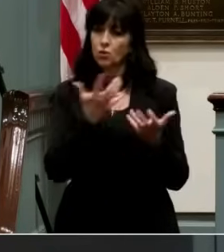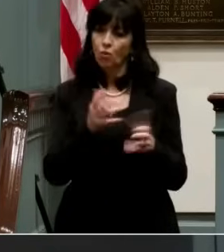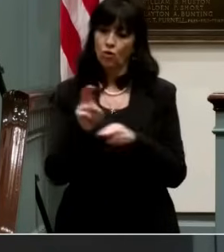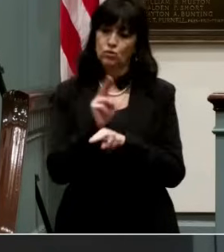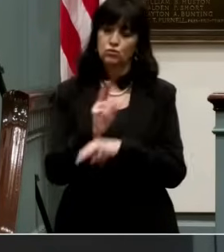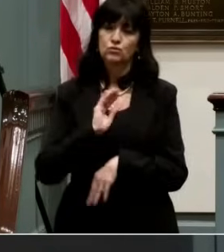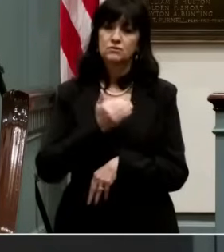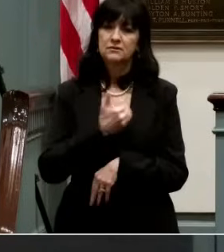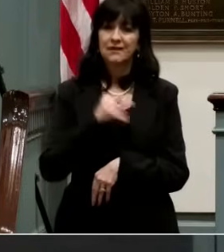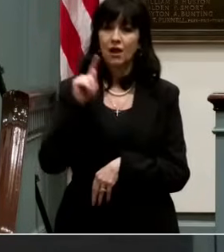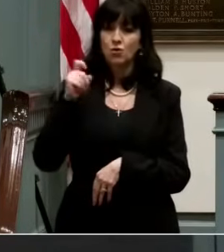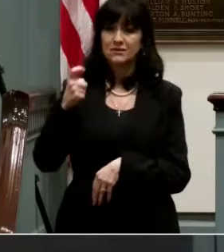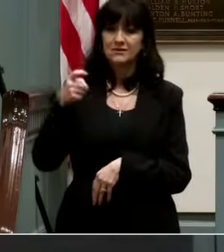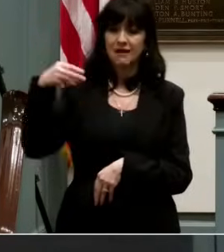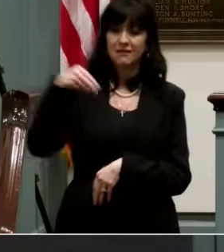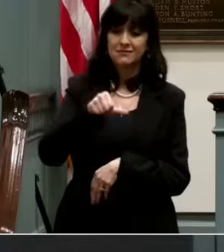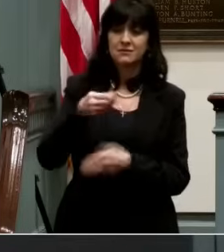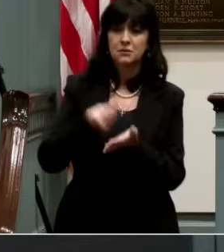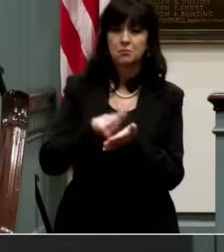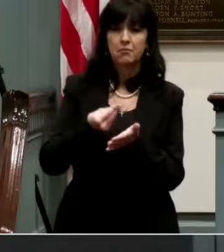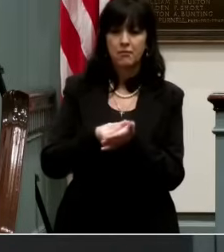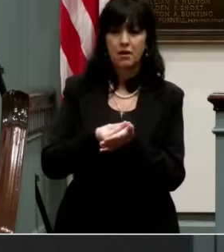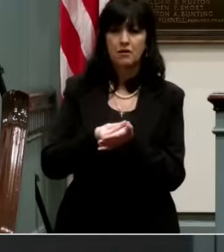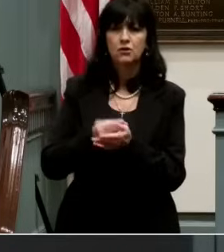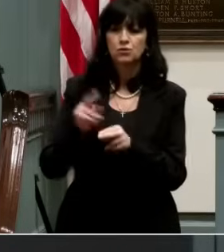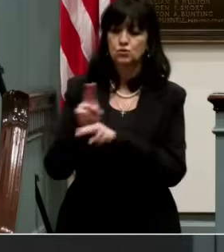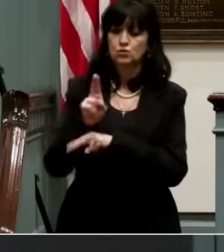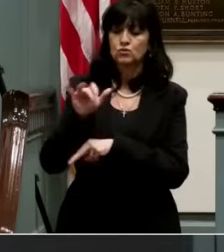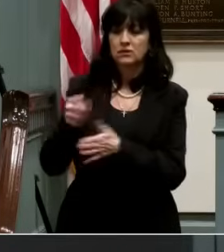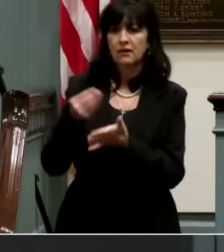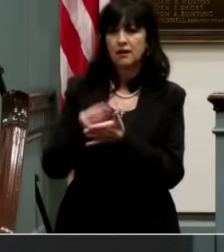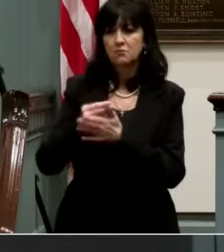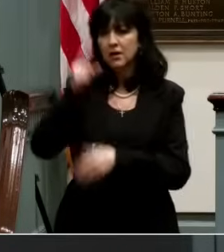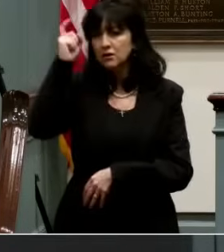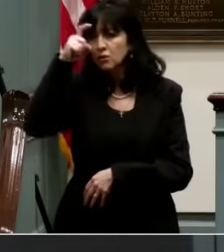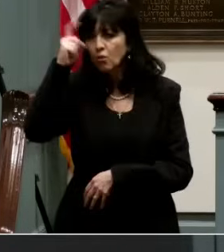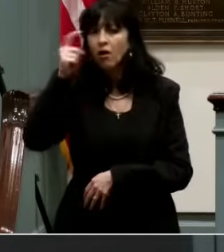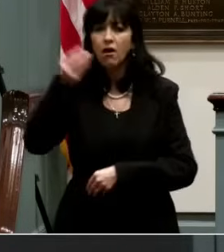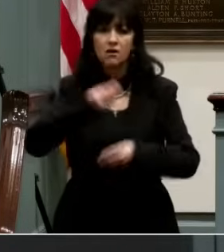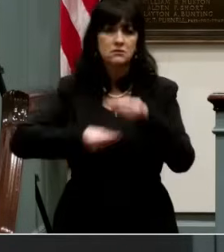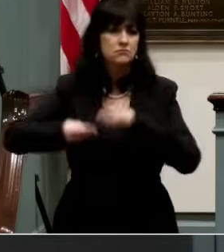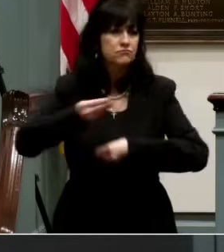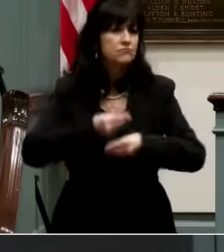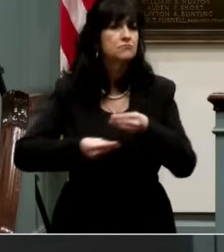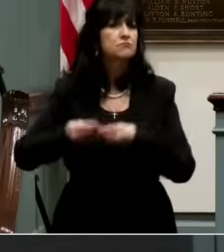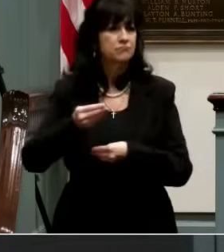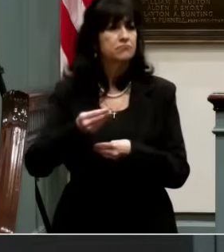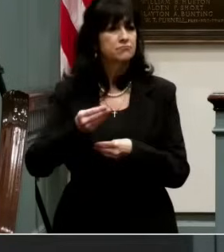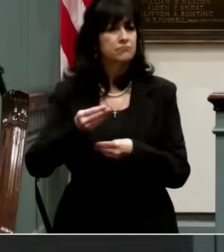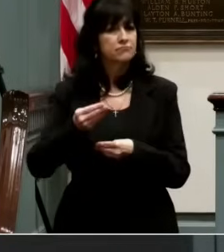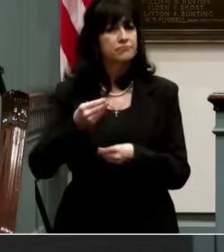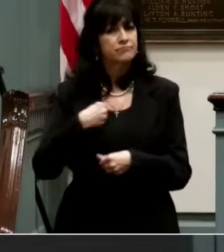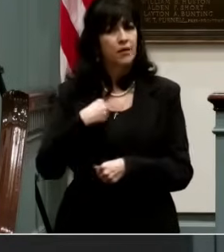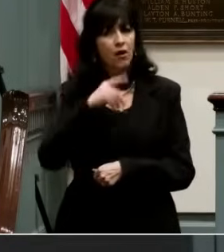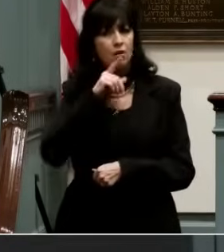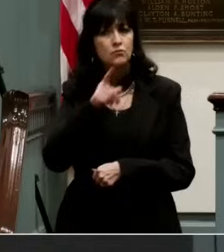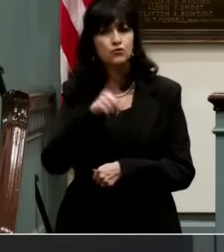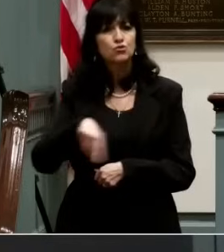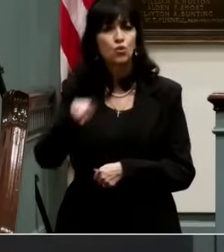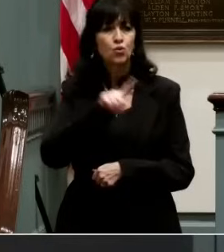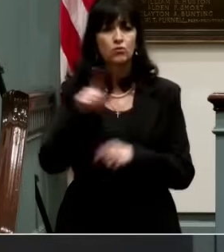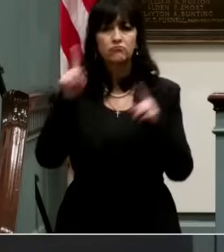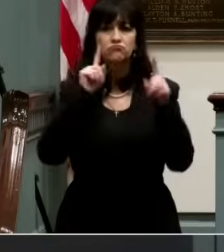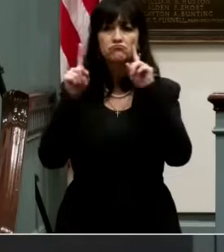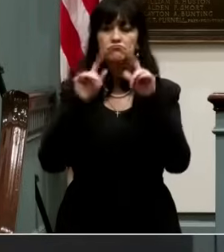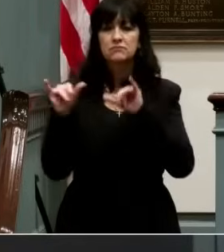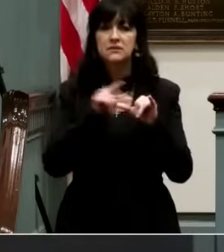in a responsible way. I know you've all knocked on doors and attended events in your district, and I'm sure you've heard the same